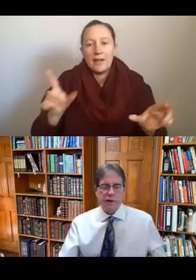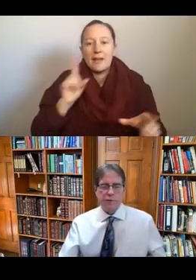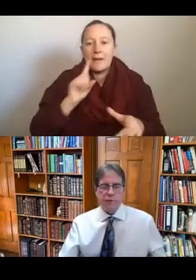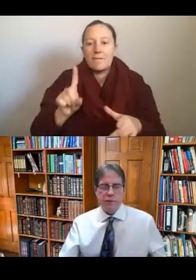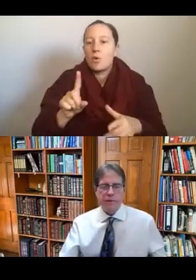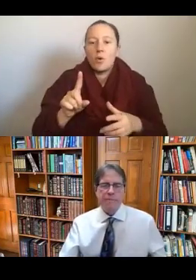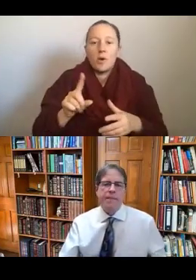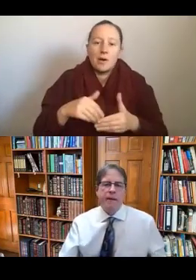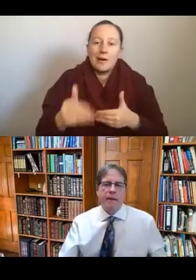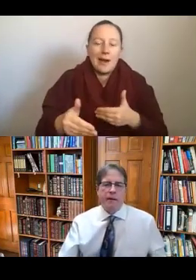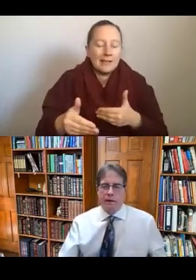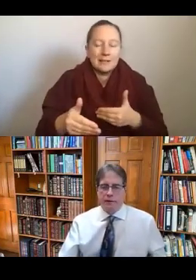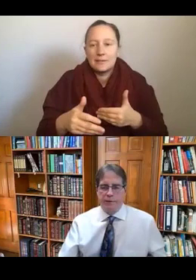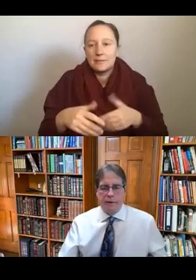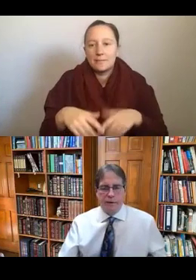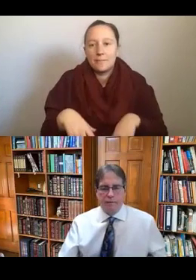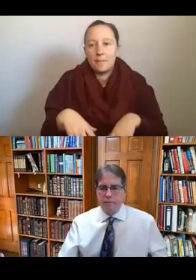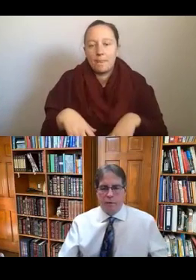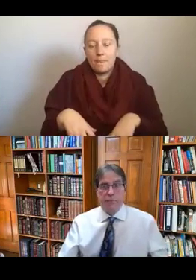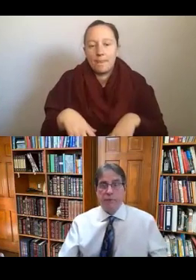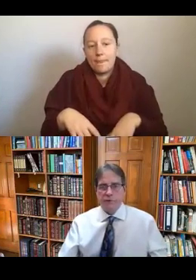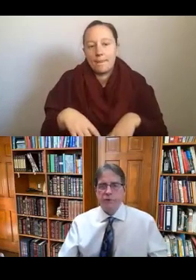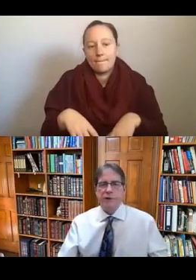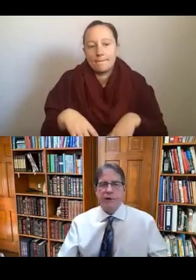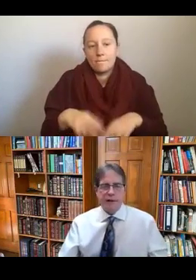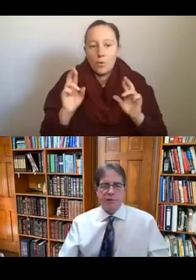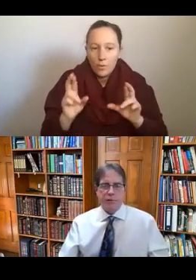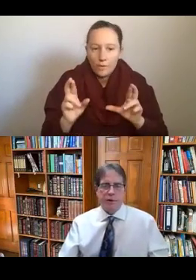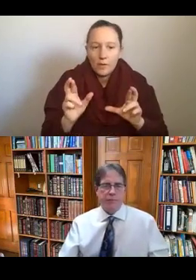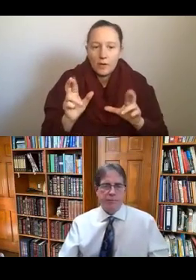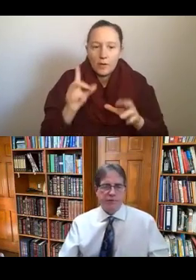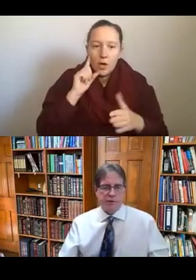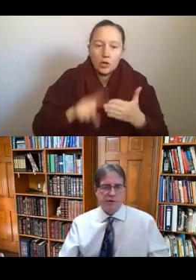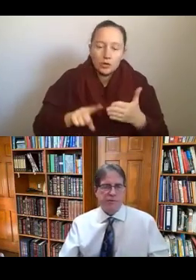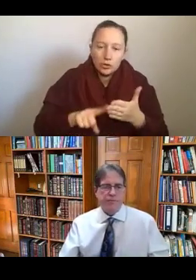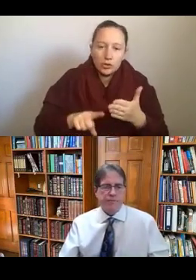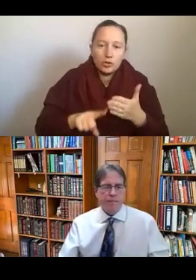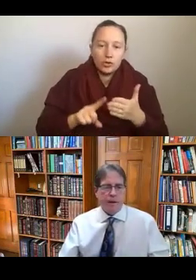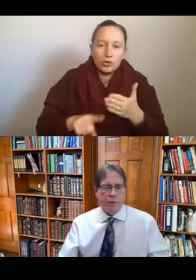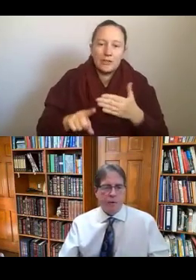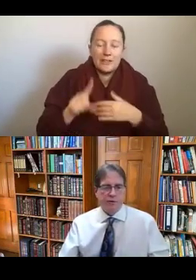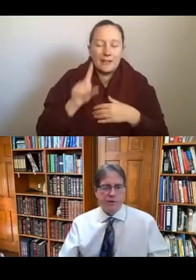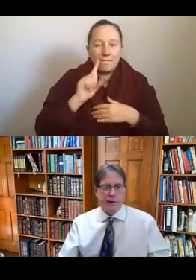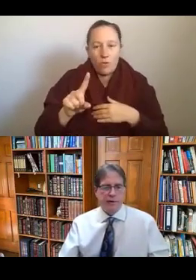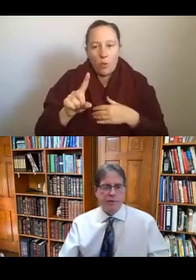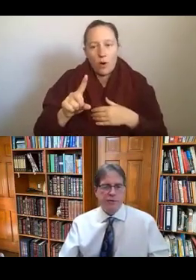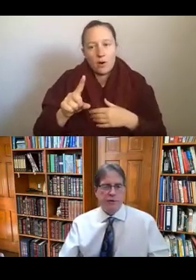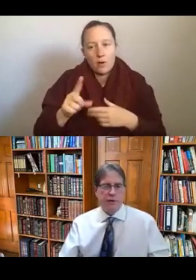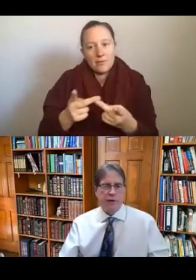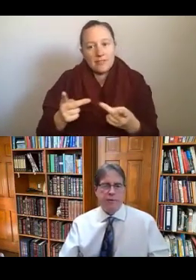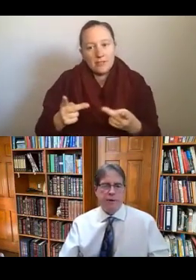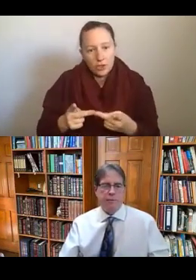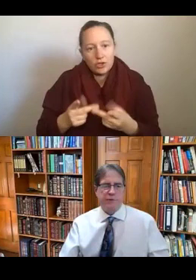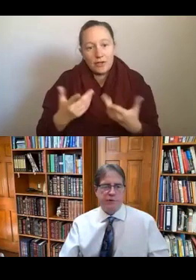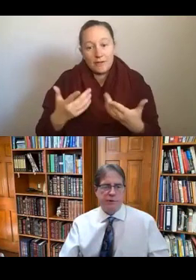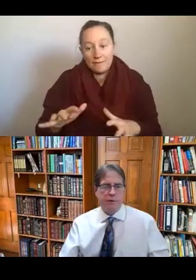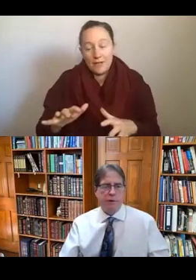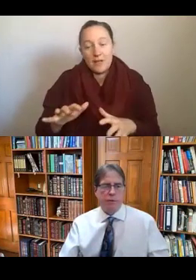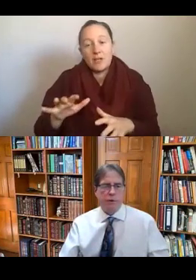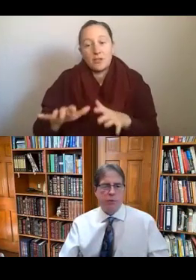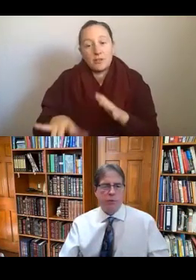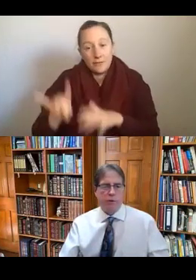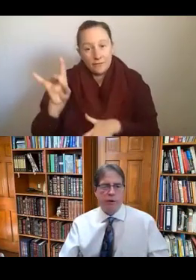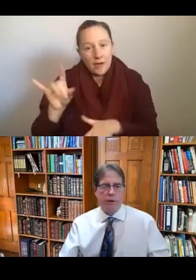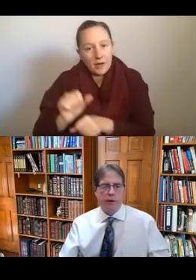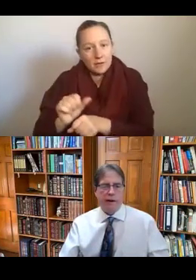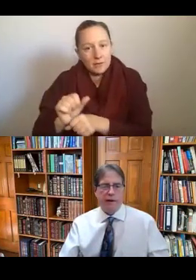mentor's laboratory. They hopefully are searching nationwide for positions. And once they do secure an independent position,